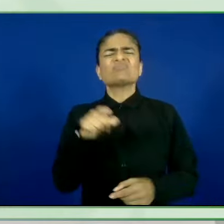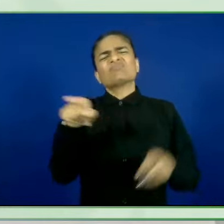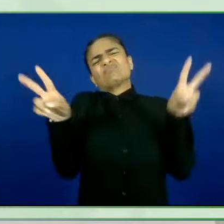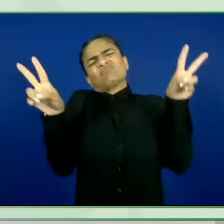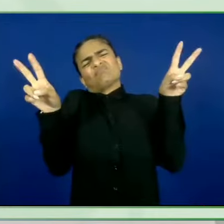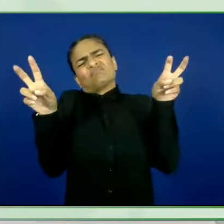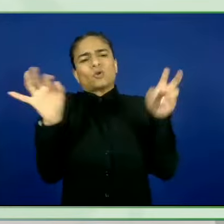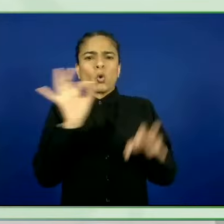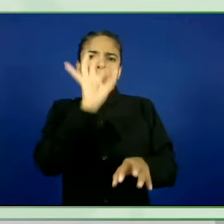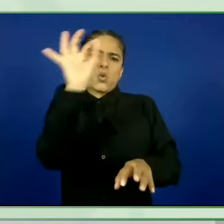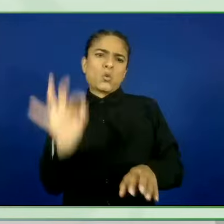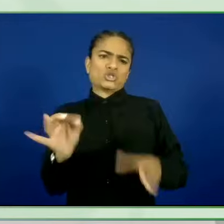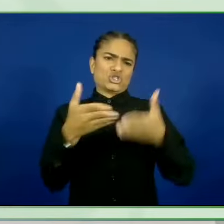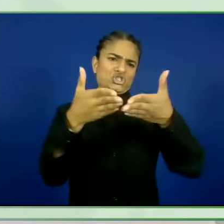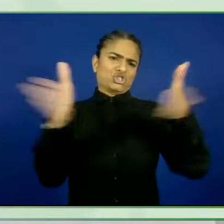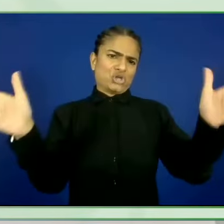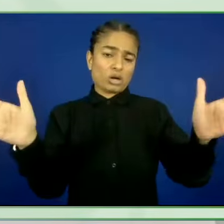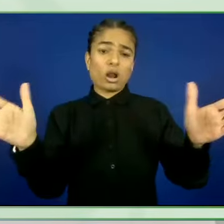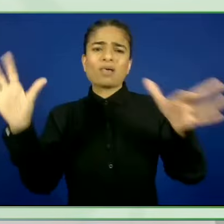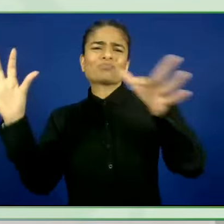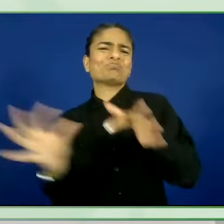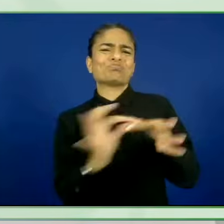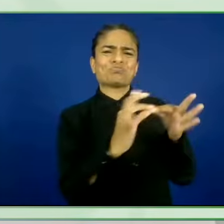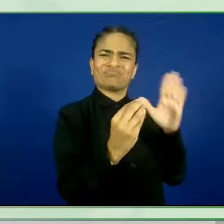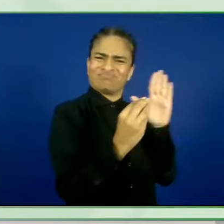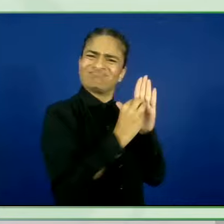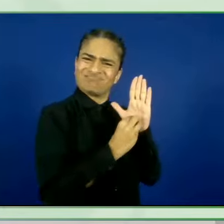app. So is the app